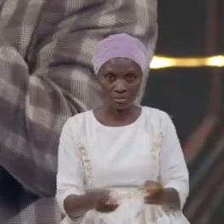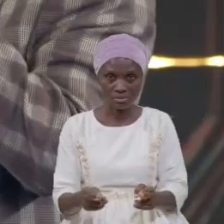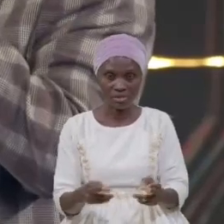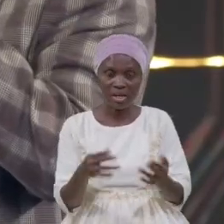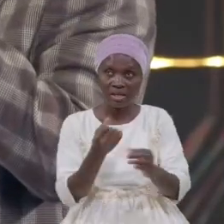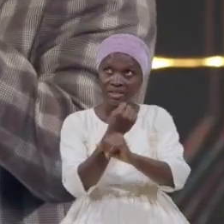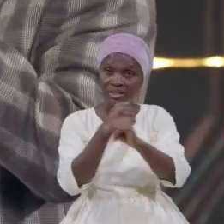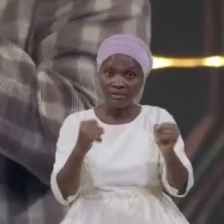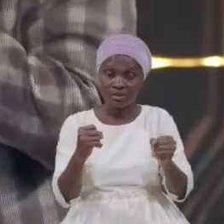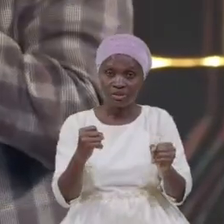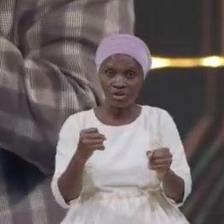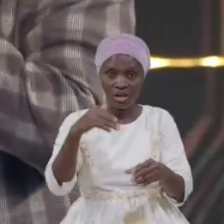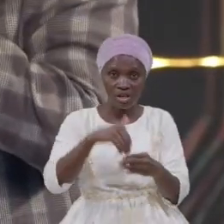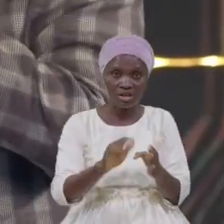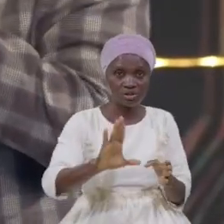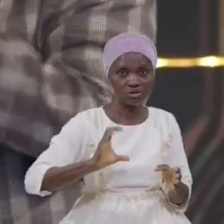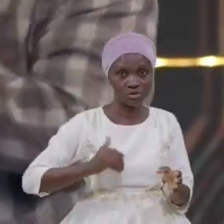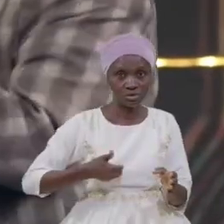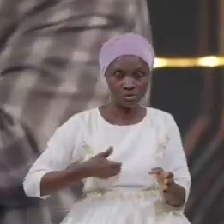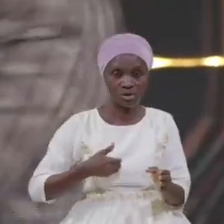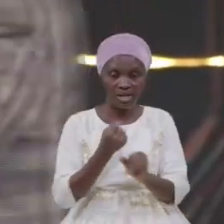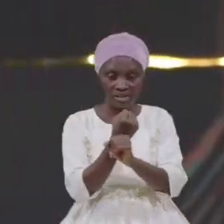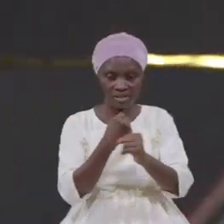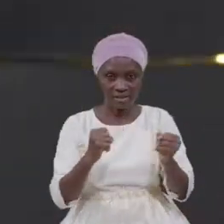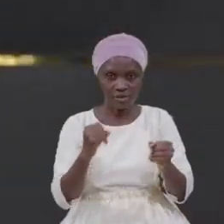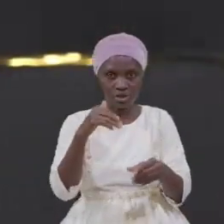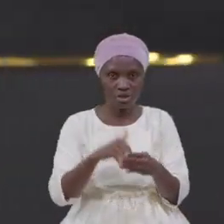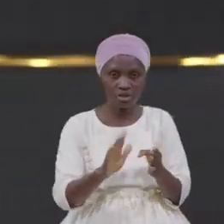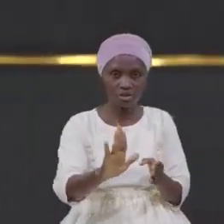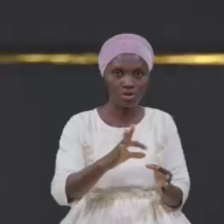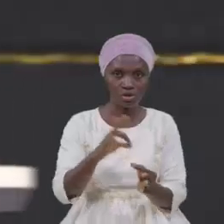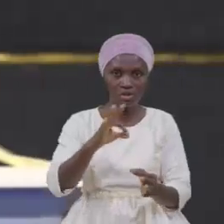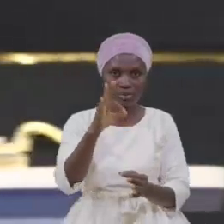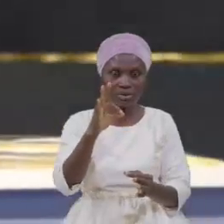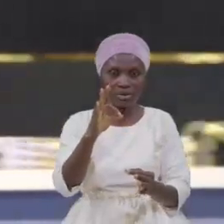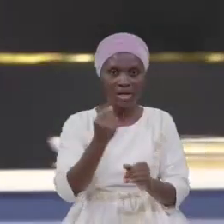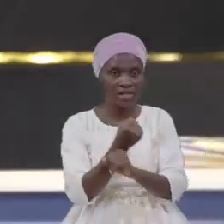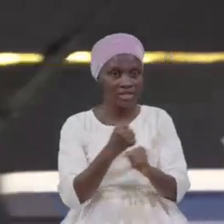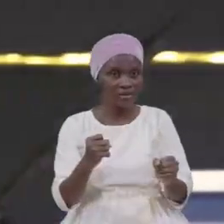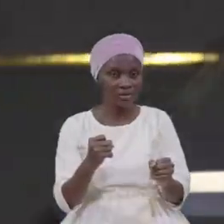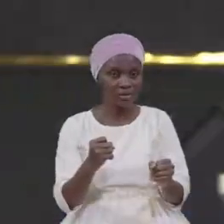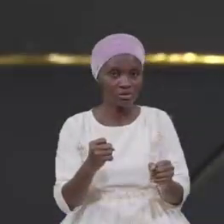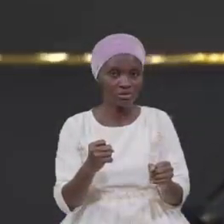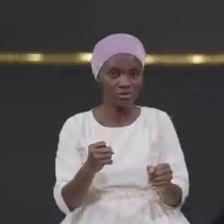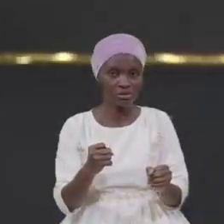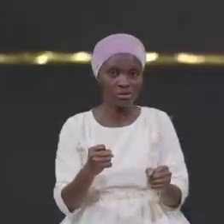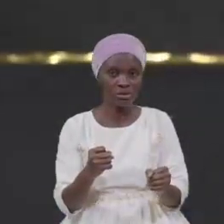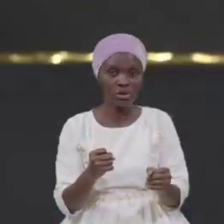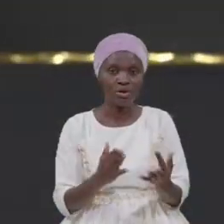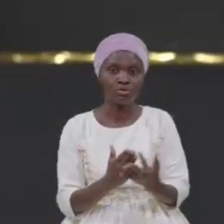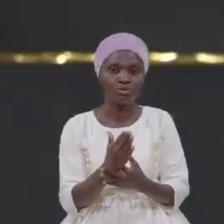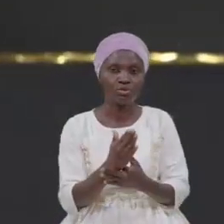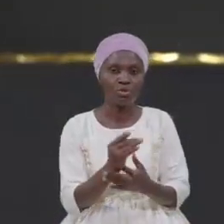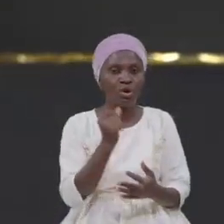your soul. Salvation in your spirit. Salvation, full, comprehensive,